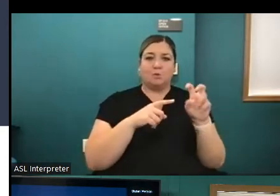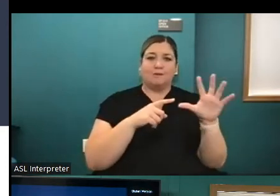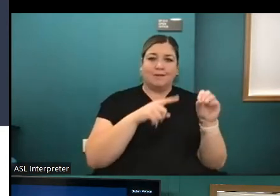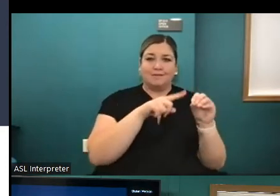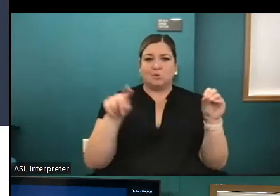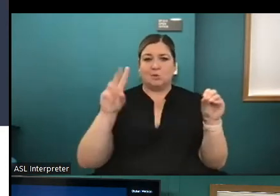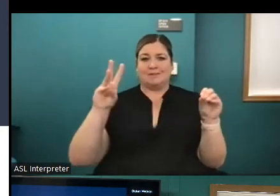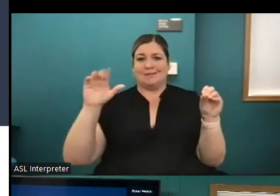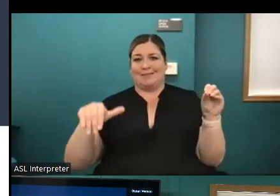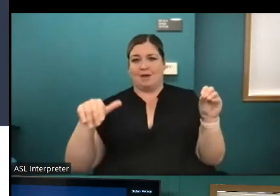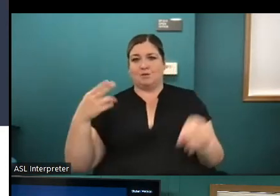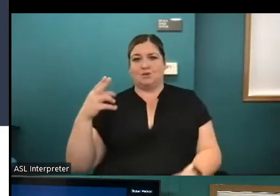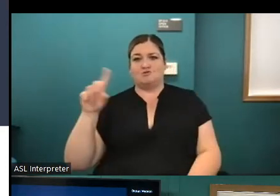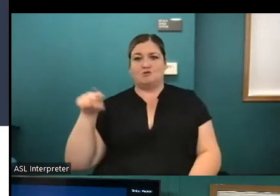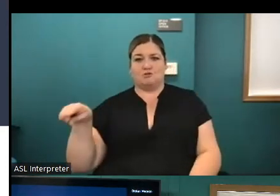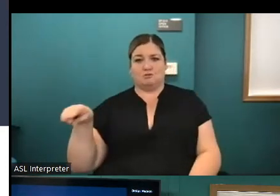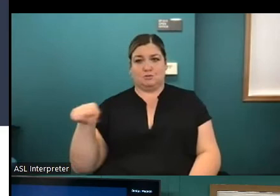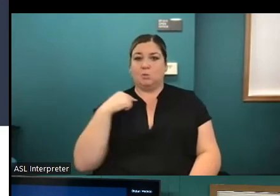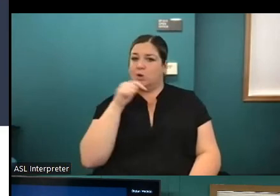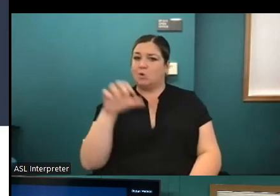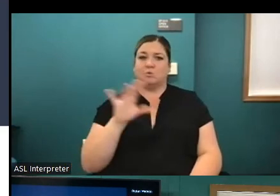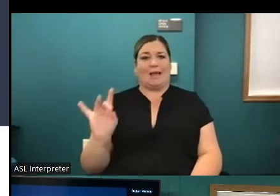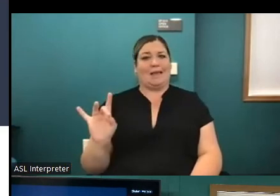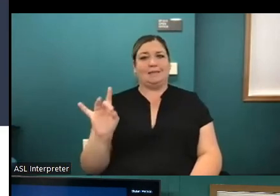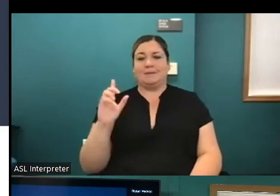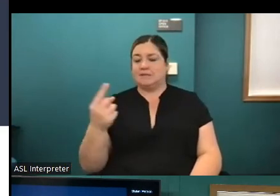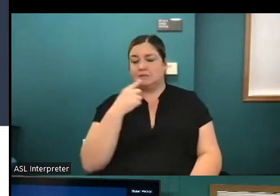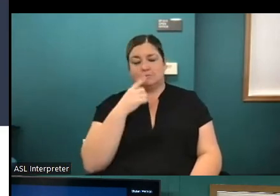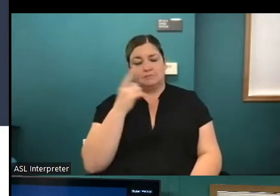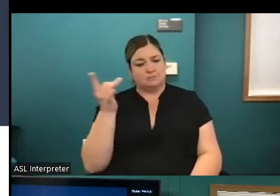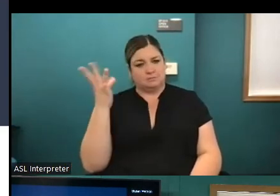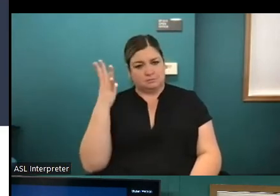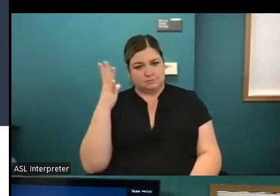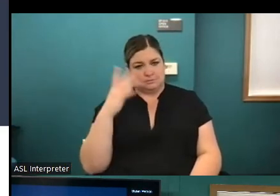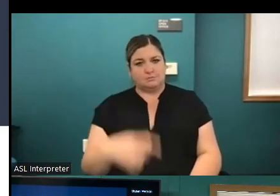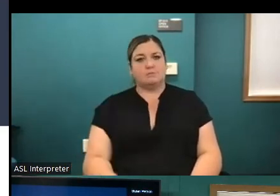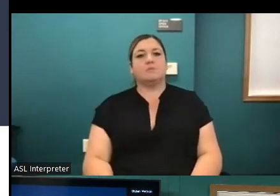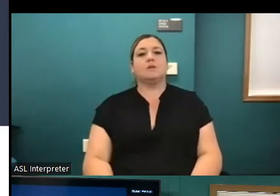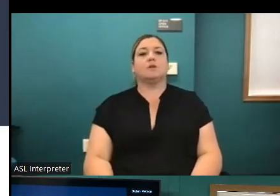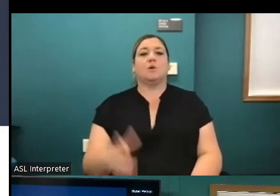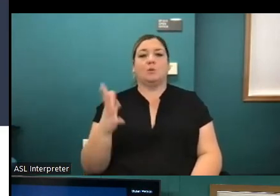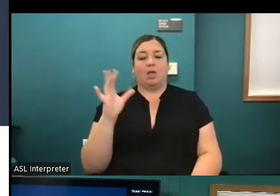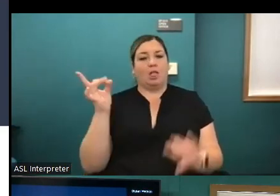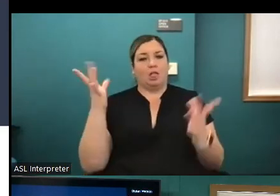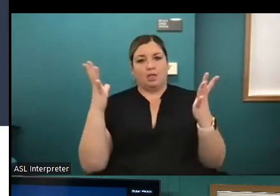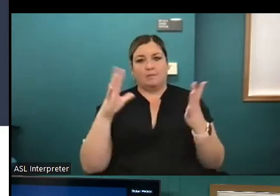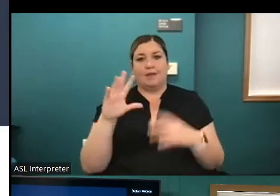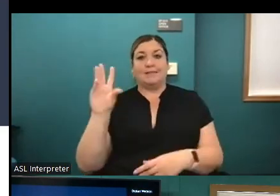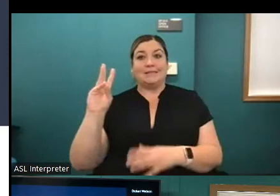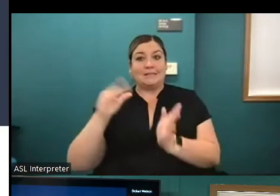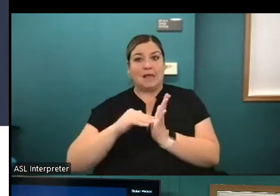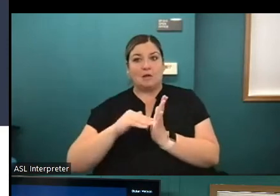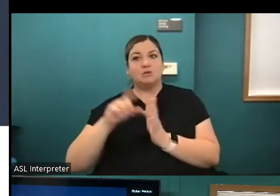don't do 8 because implants suck at 8. They just do. And so we're going to get a crappy threshold there. But 6, they should